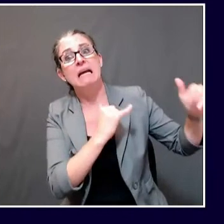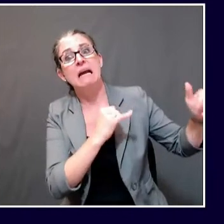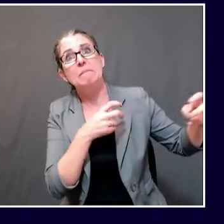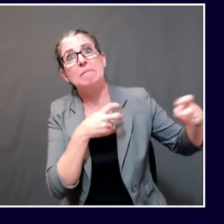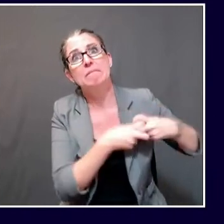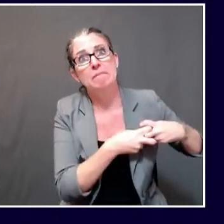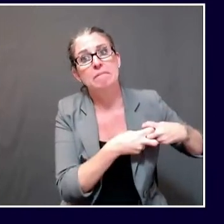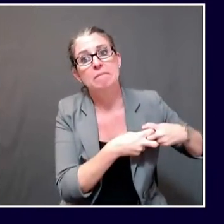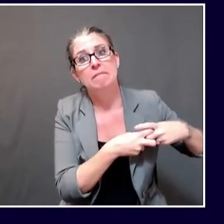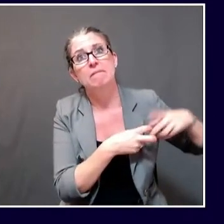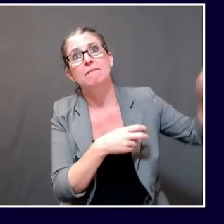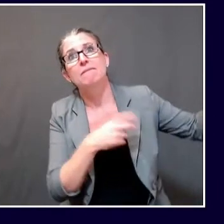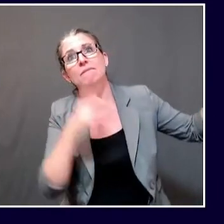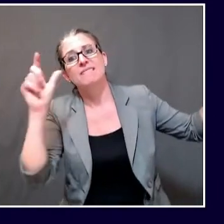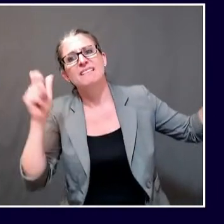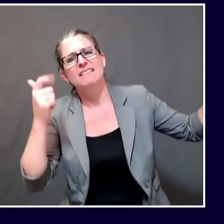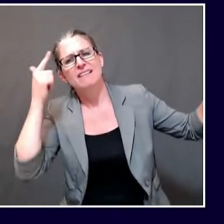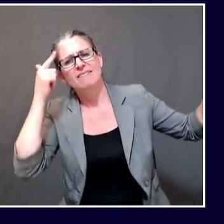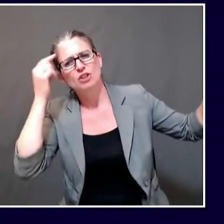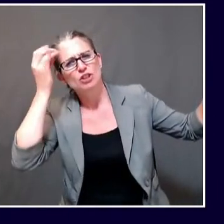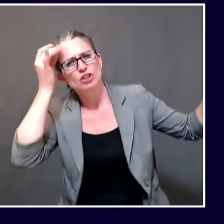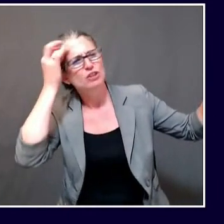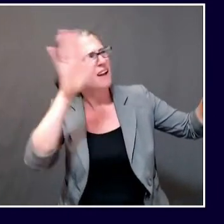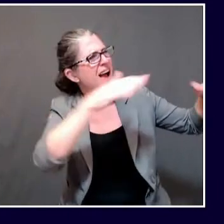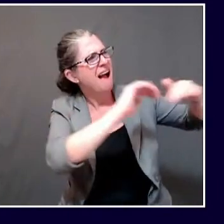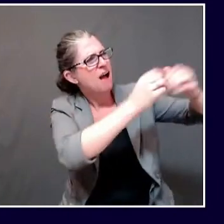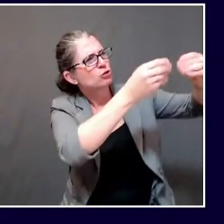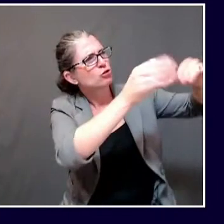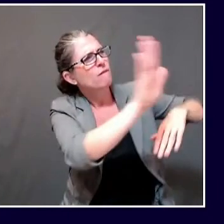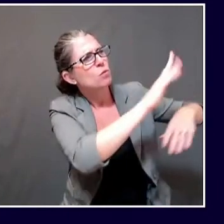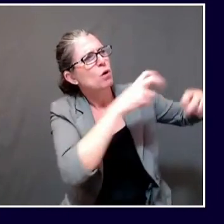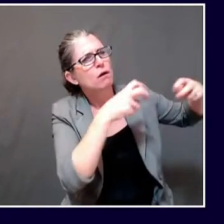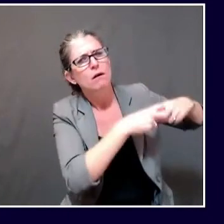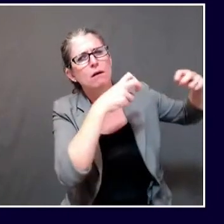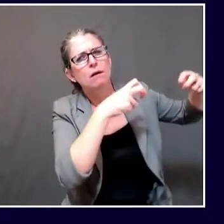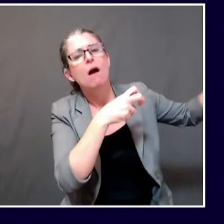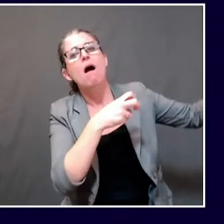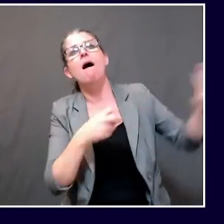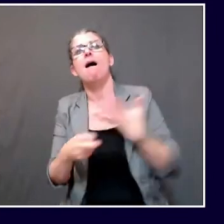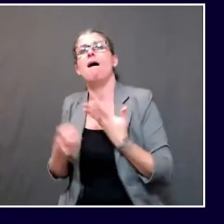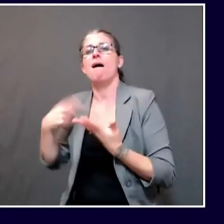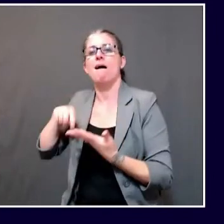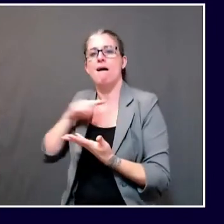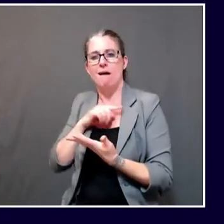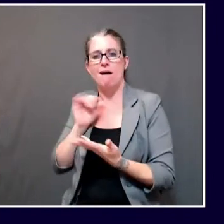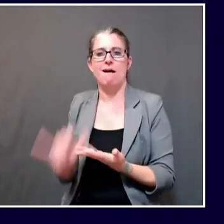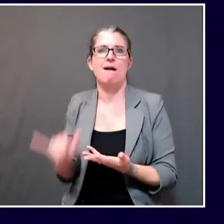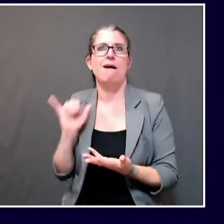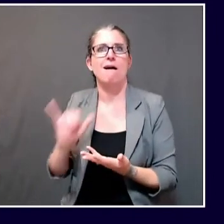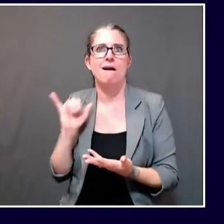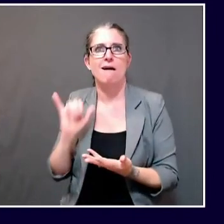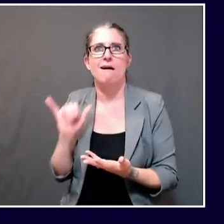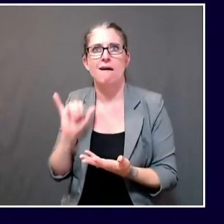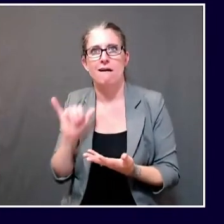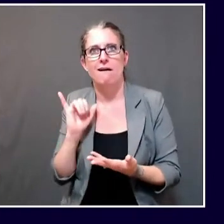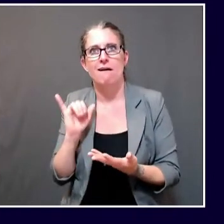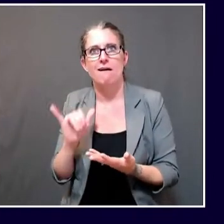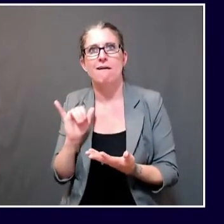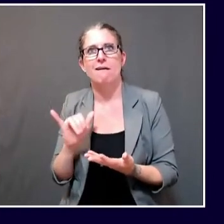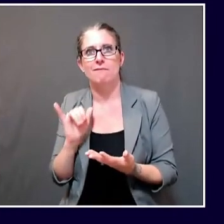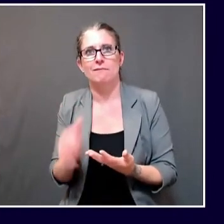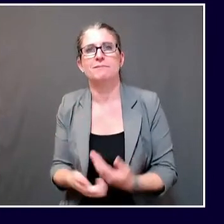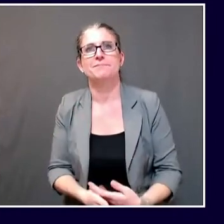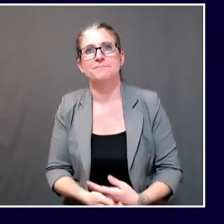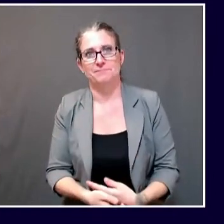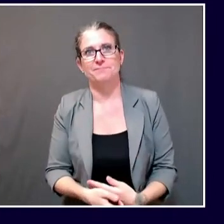support and getting a design for the manufacture of drop boxes through Southern Maine Community College, and also utilizing